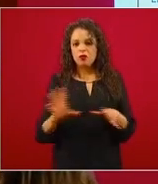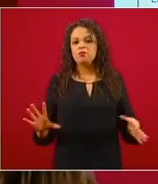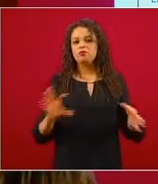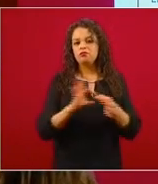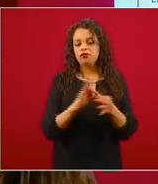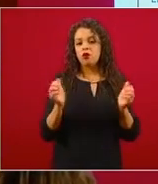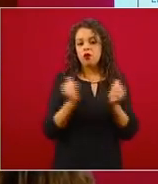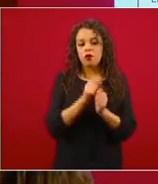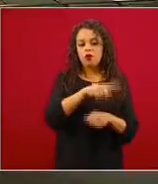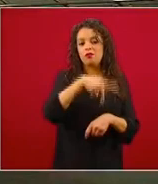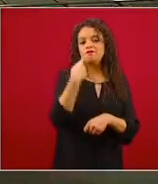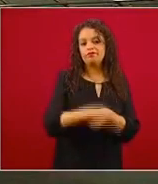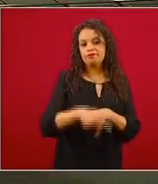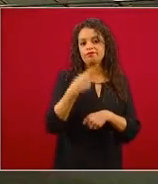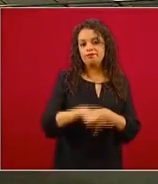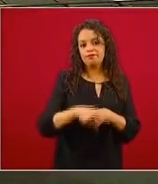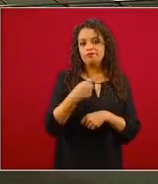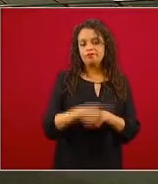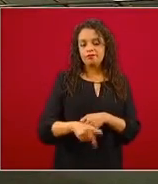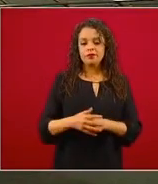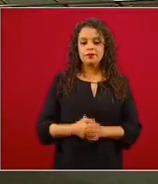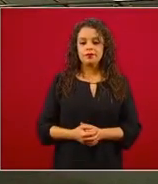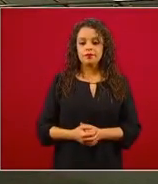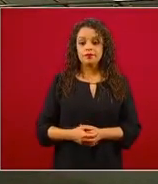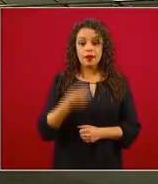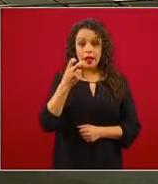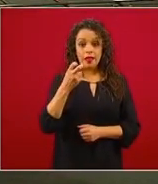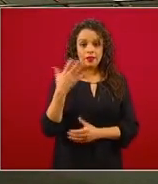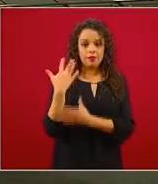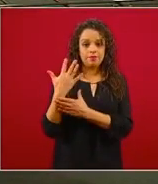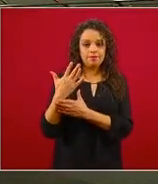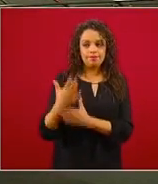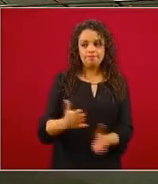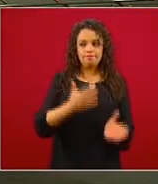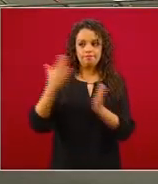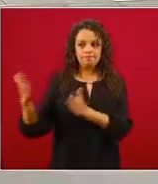factors. And that's what we have on the right.